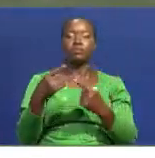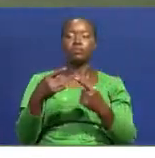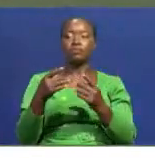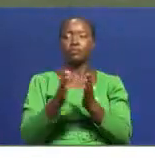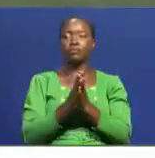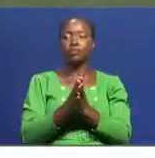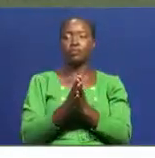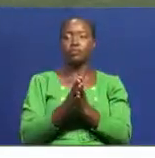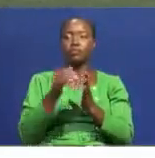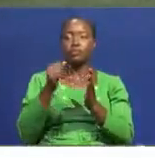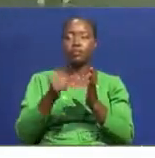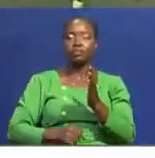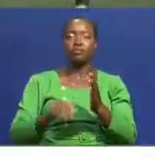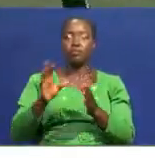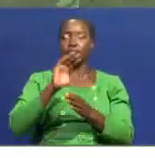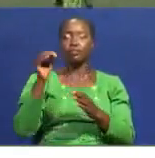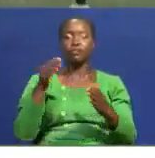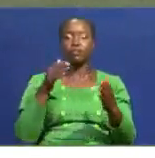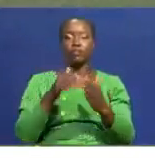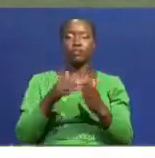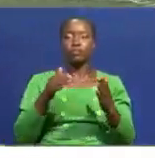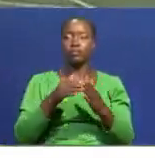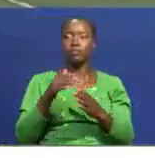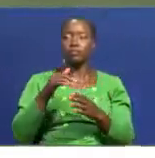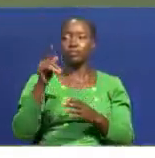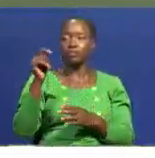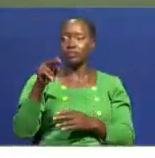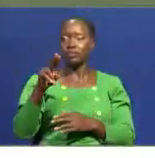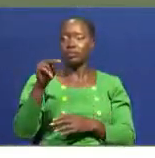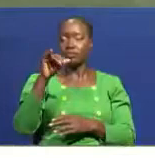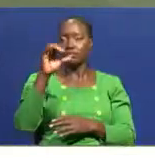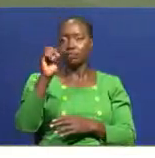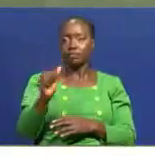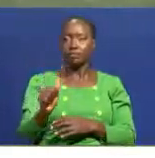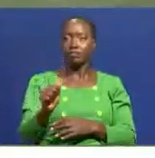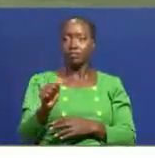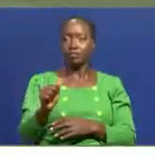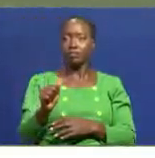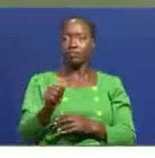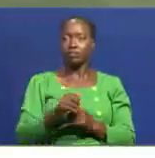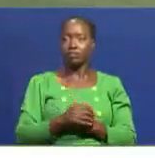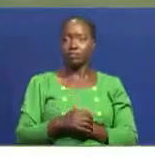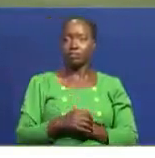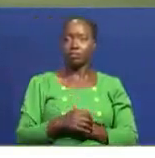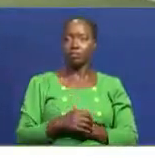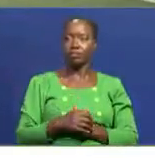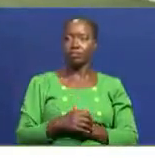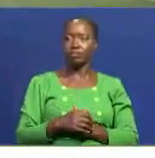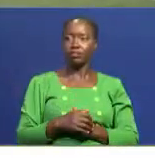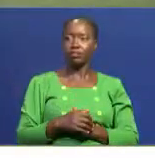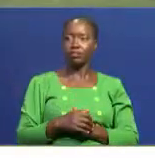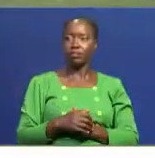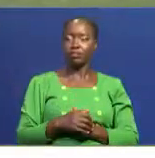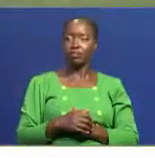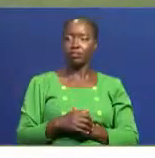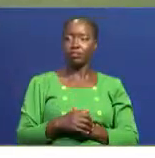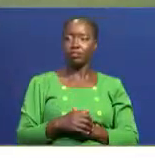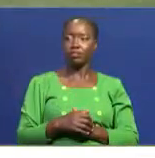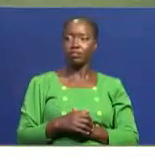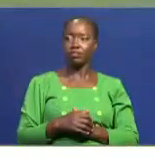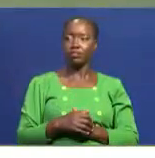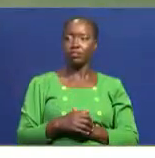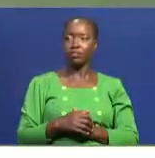of South Africa against Club African of Tunisia 7 seasons ago. Kindly hit. It's a wrong goal, and it's the